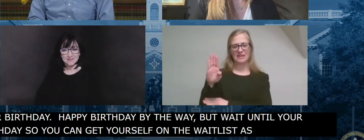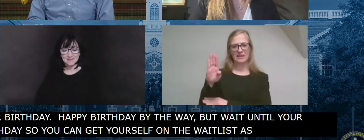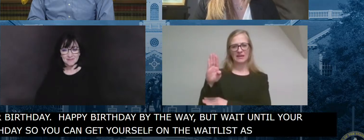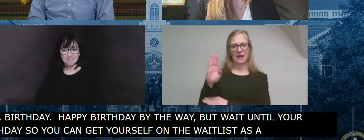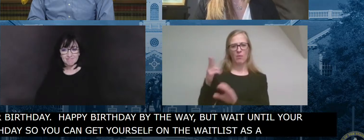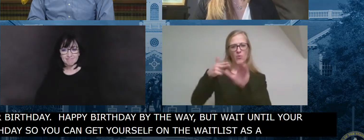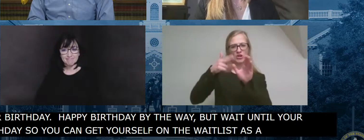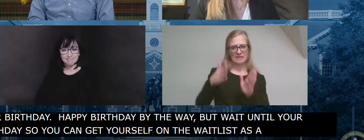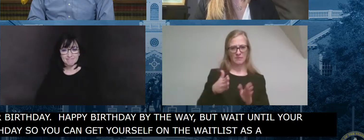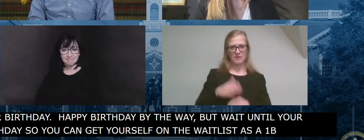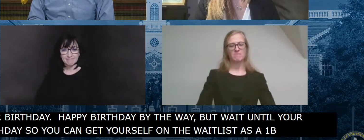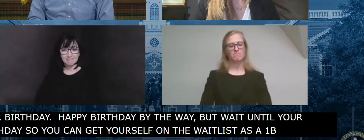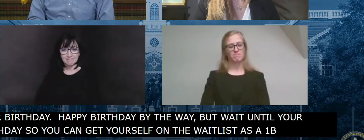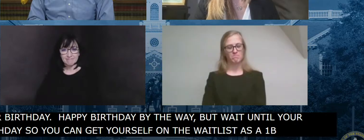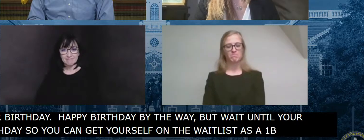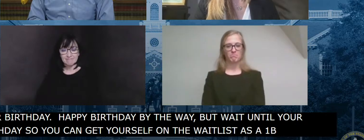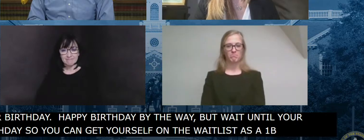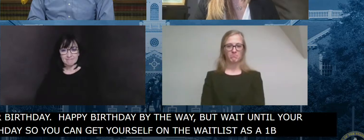participant.